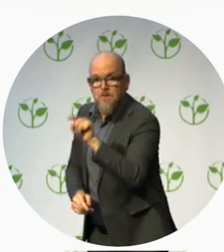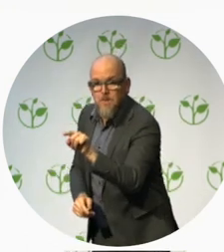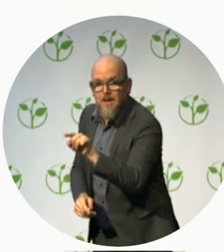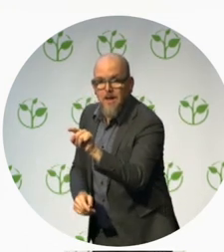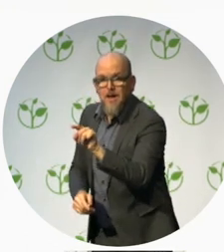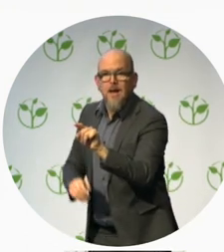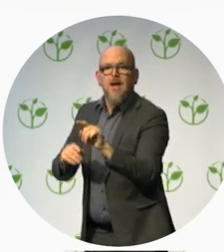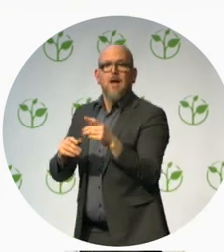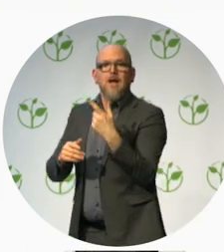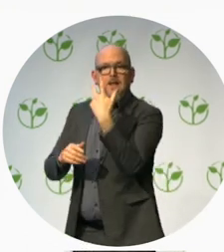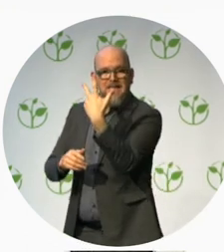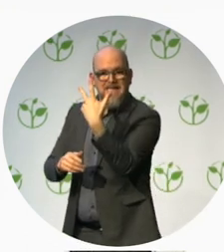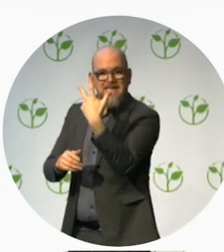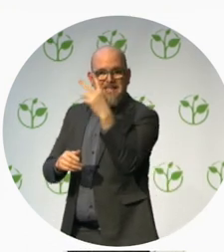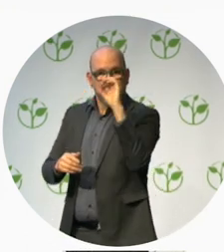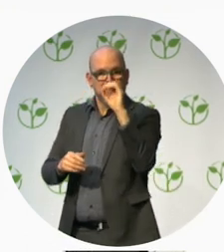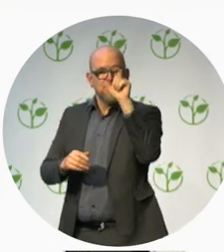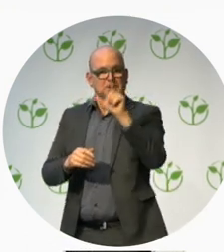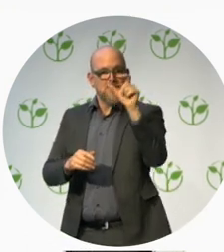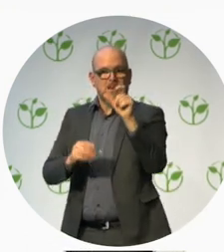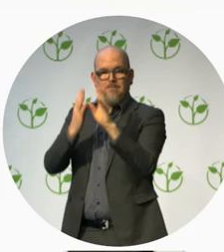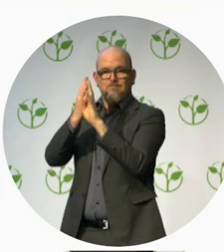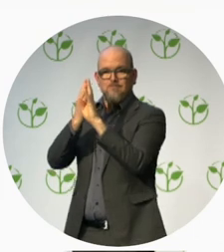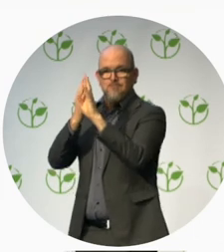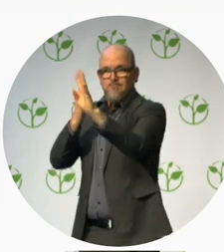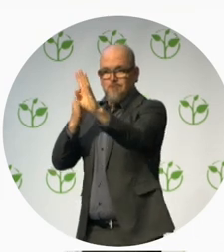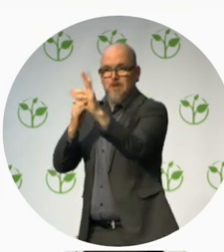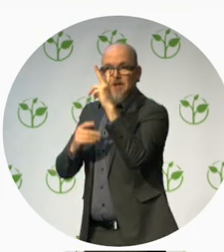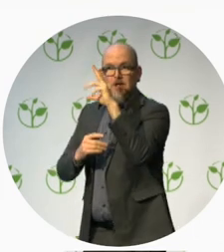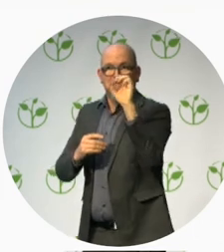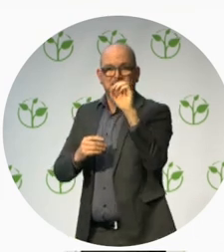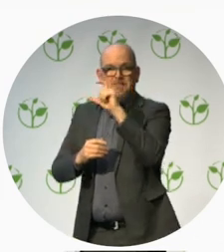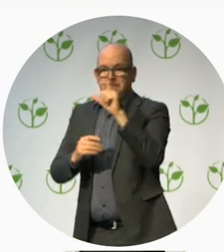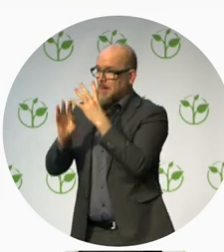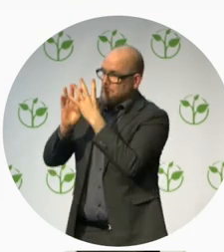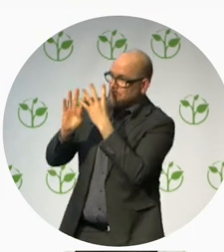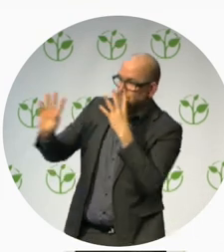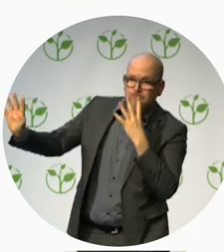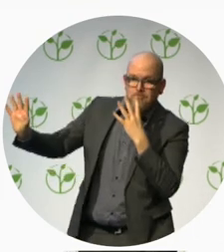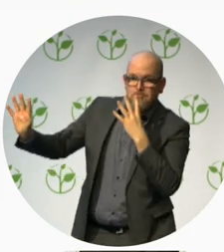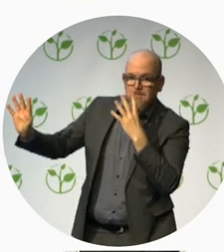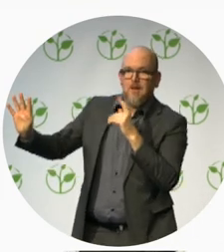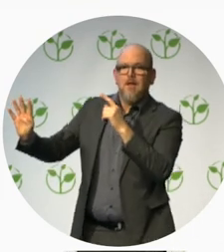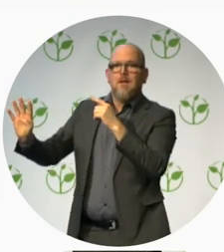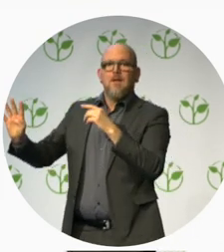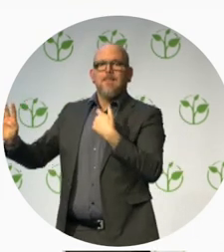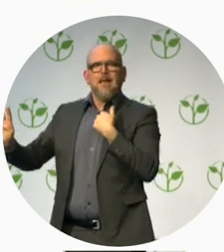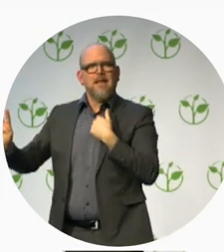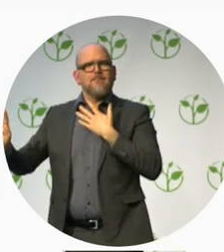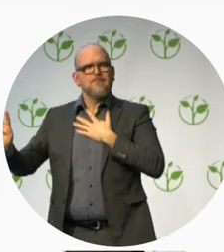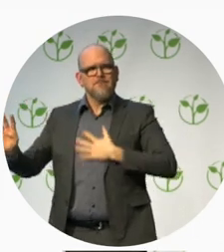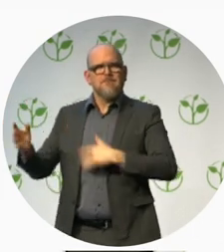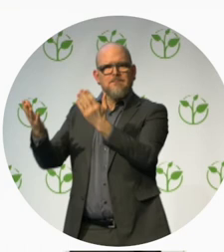be lining up over here with their anchors. Each awardee will come onto the stage here to be presented with